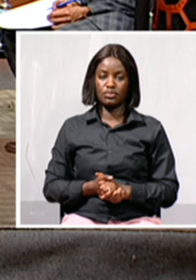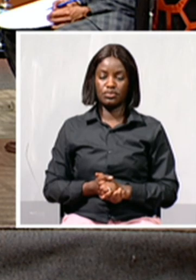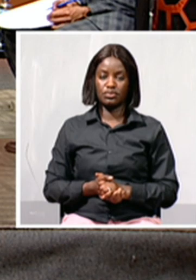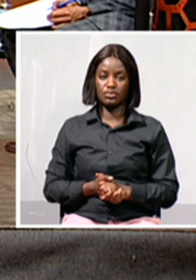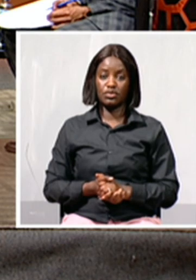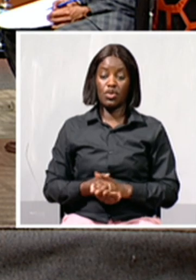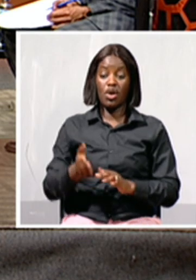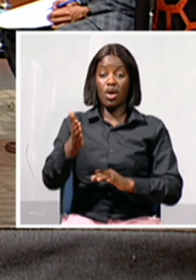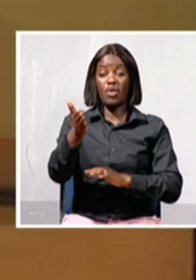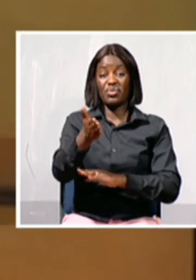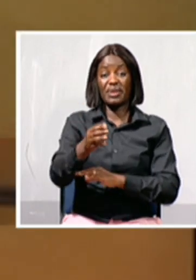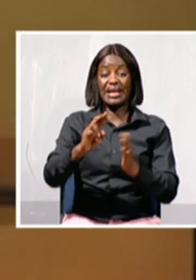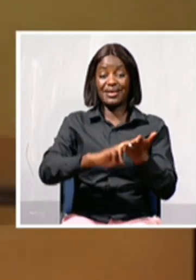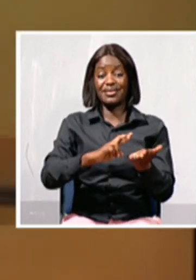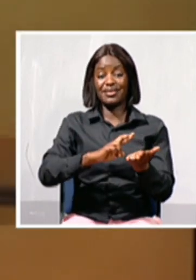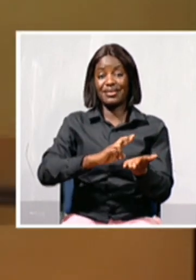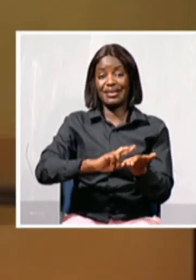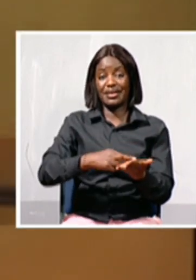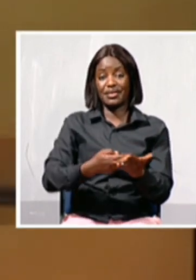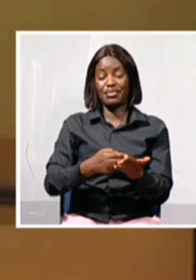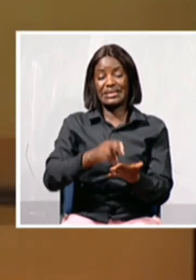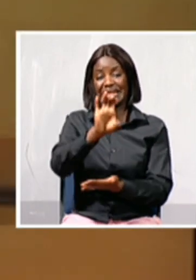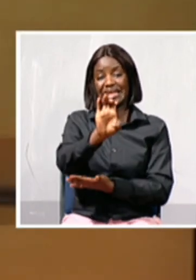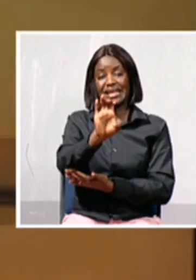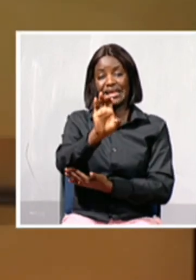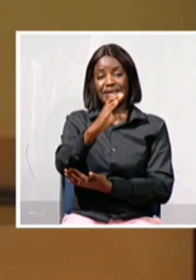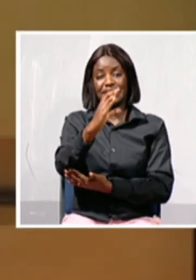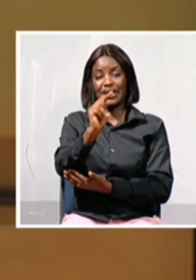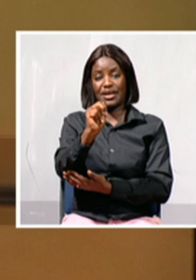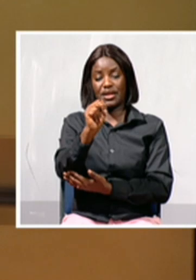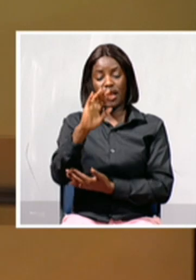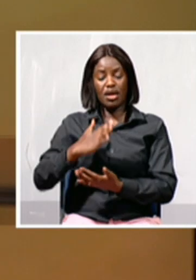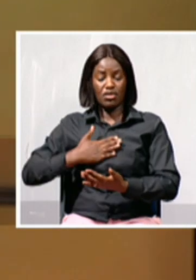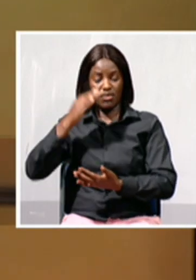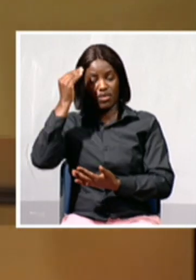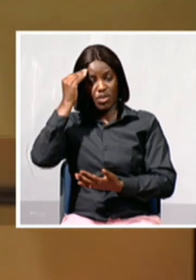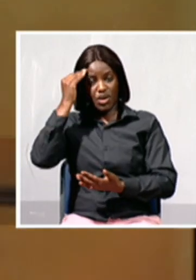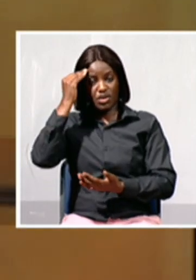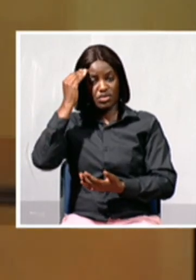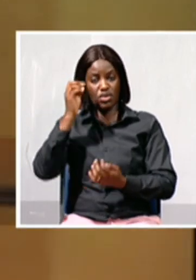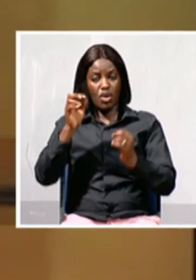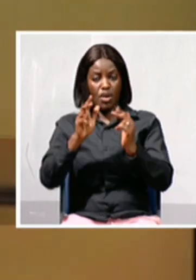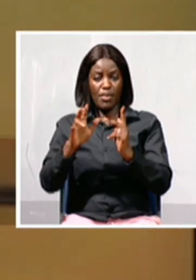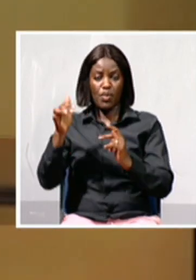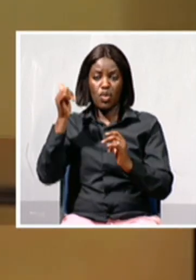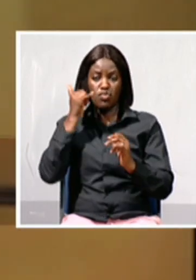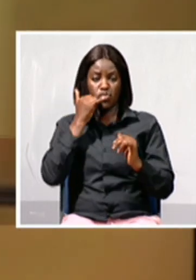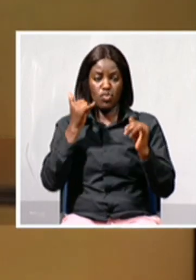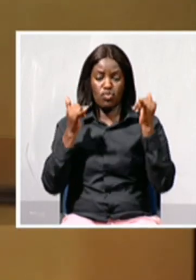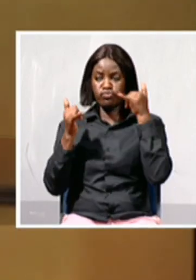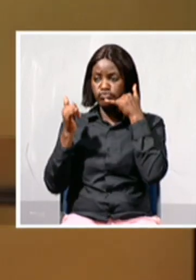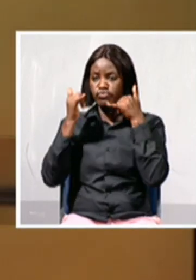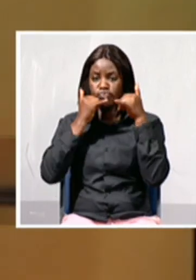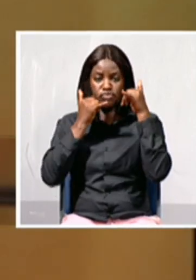of ECN. I would like to know, people we are calling today as stateless